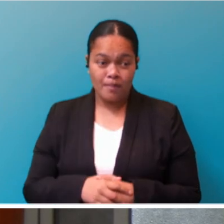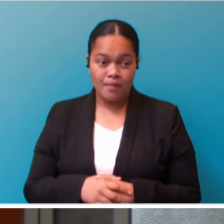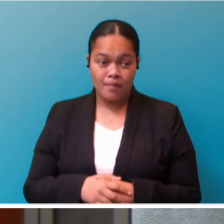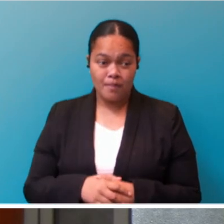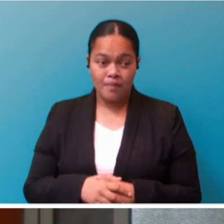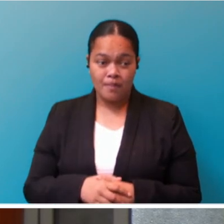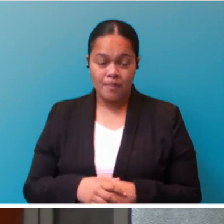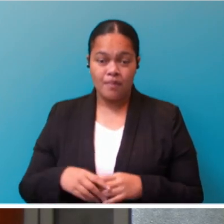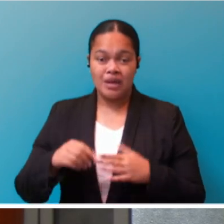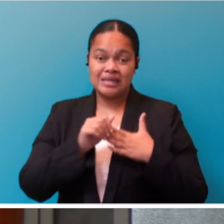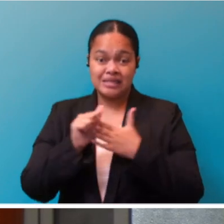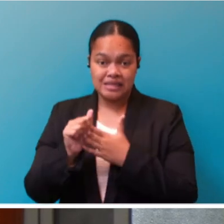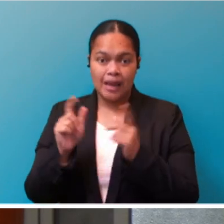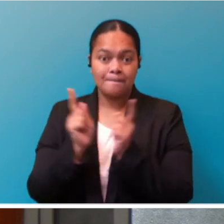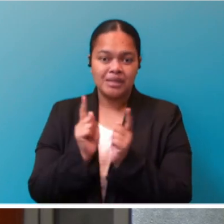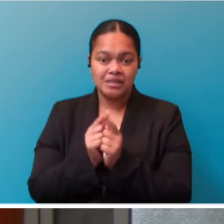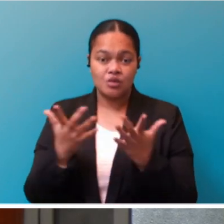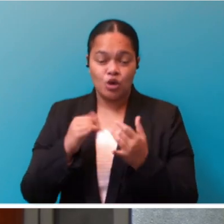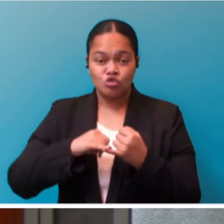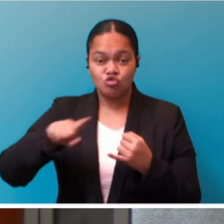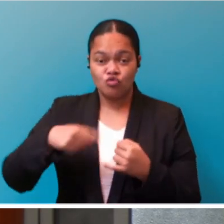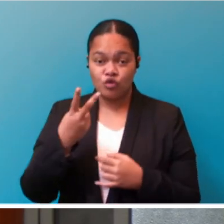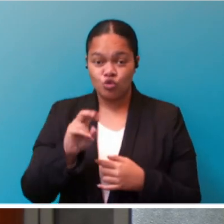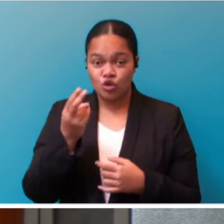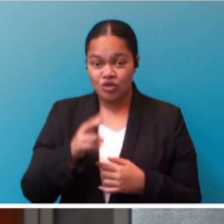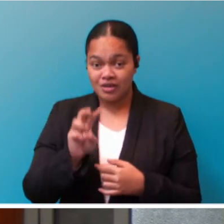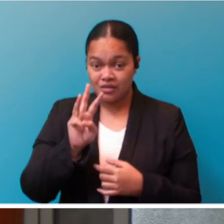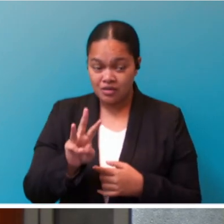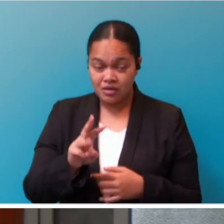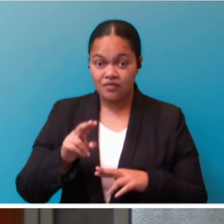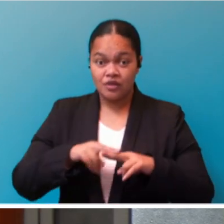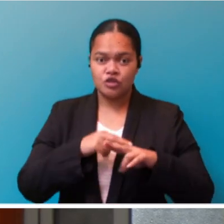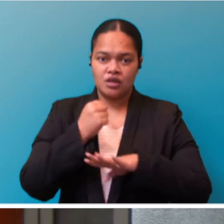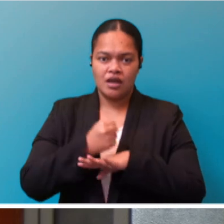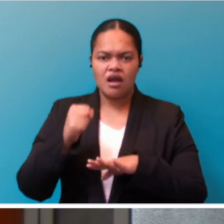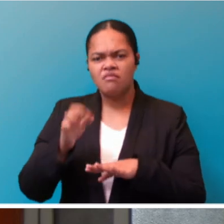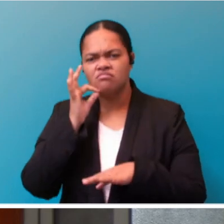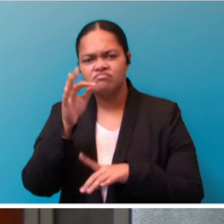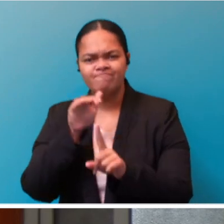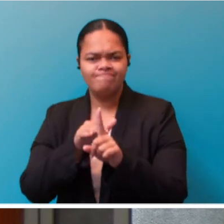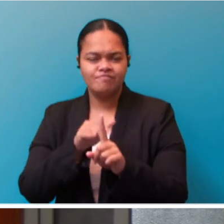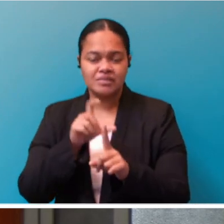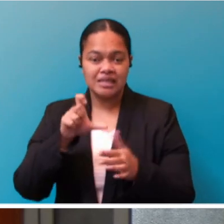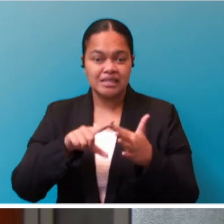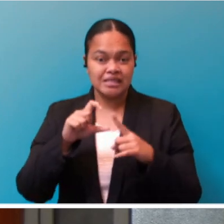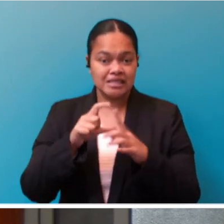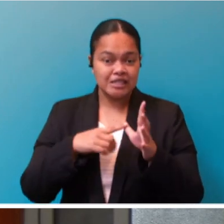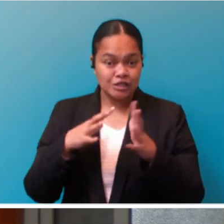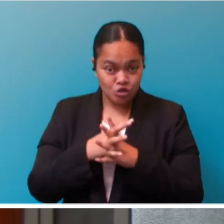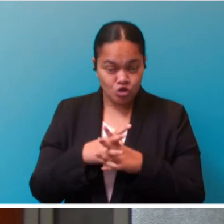Pacific Islands Women Leaders Meeting held in Suva in 2023, Fiji government had requested that the CEDAW committee conduct